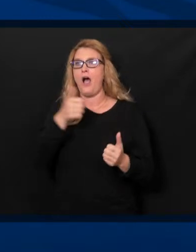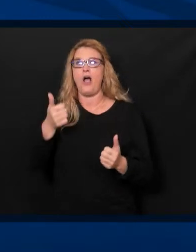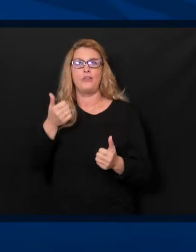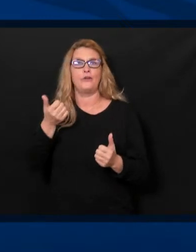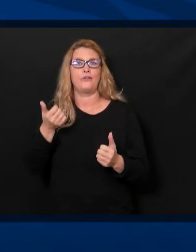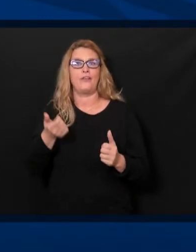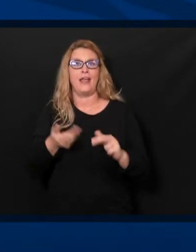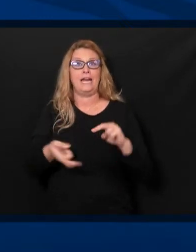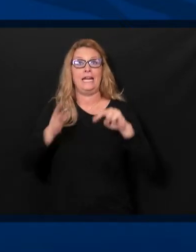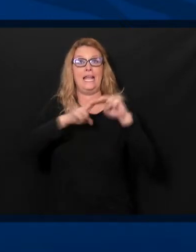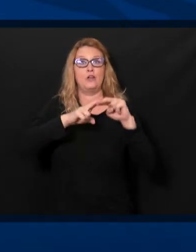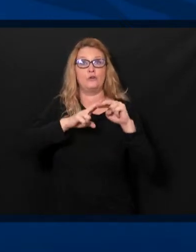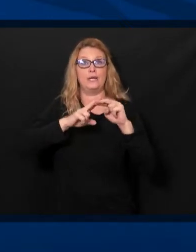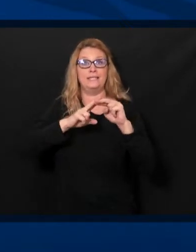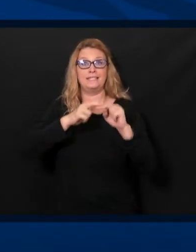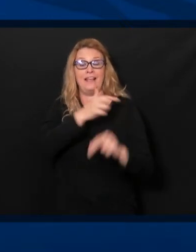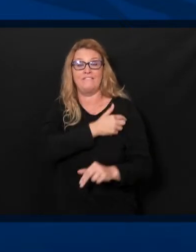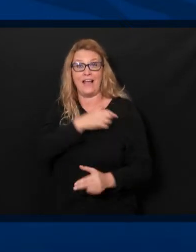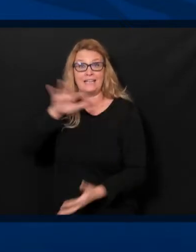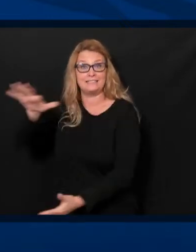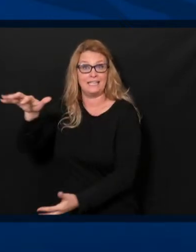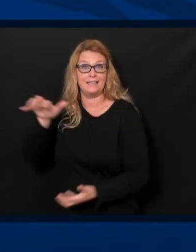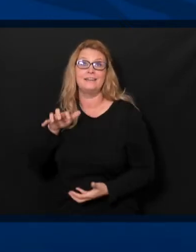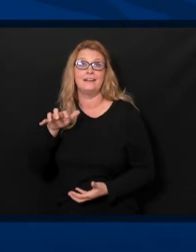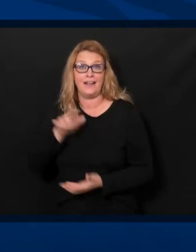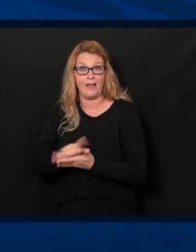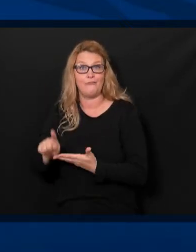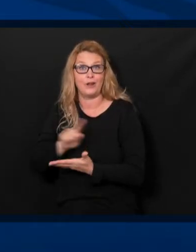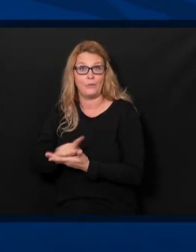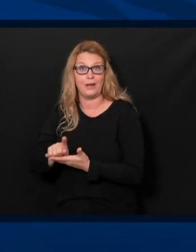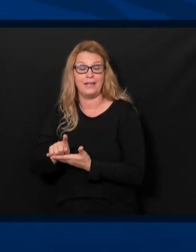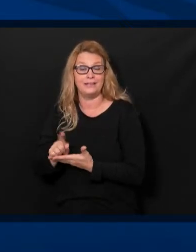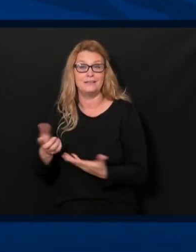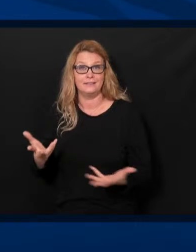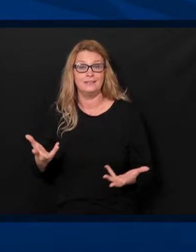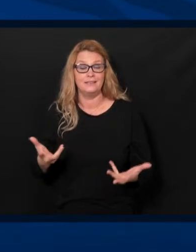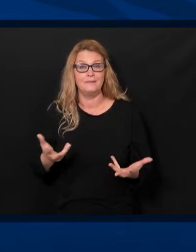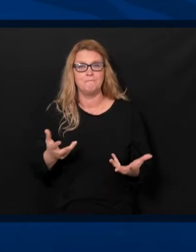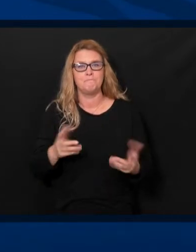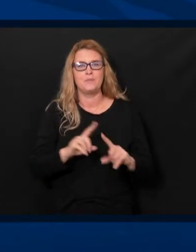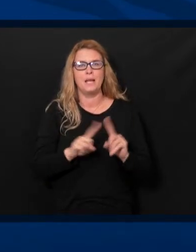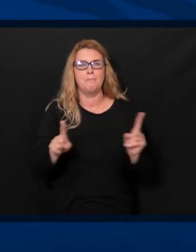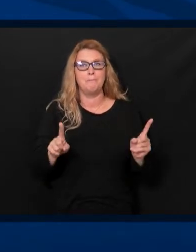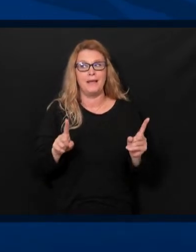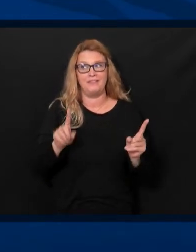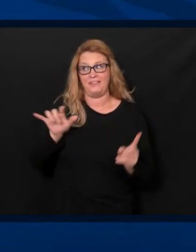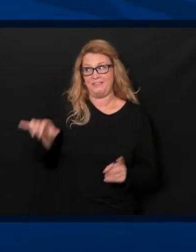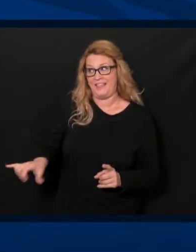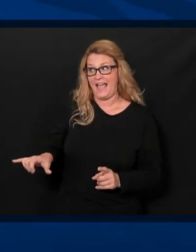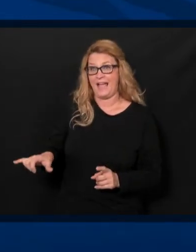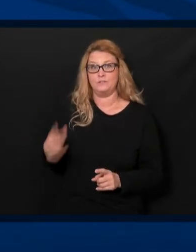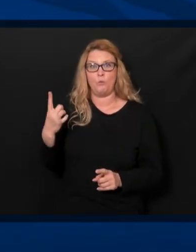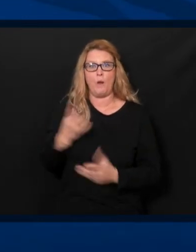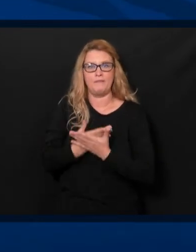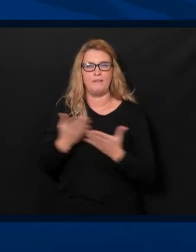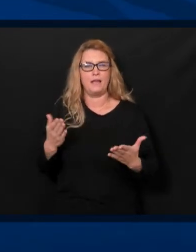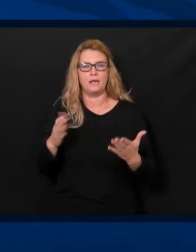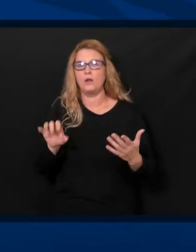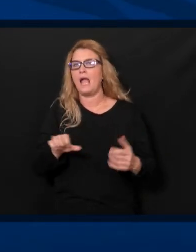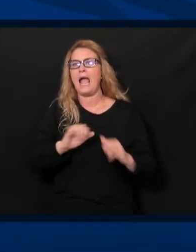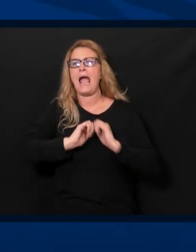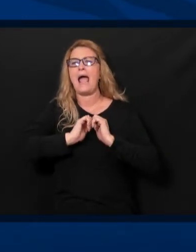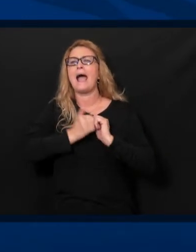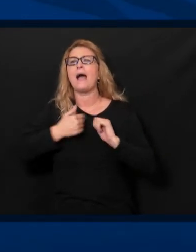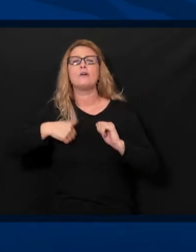in vaccine doses, which they're very appreciative of, I'm sure. But besides the doses, how can the state maybe